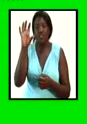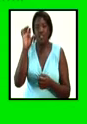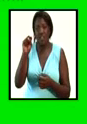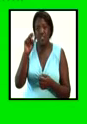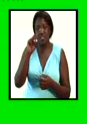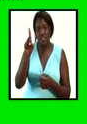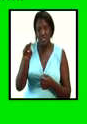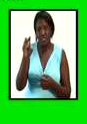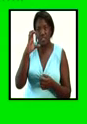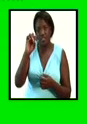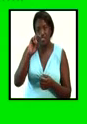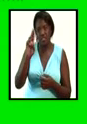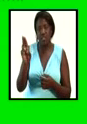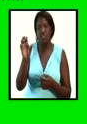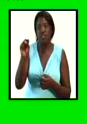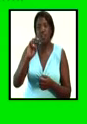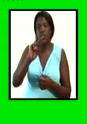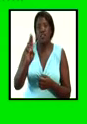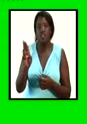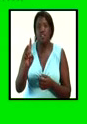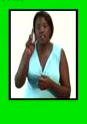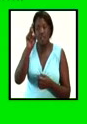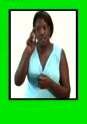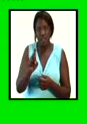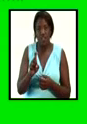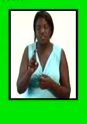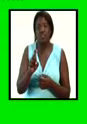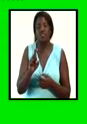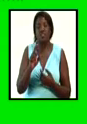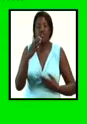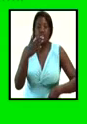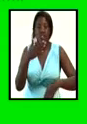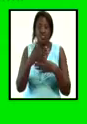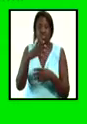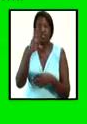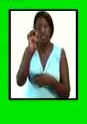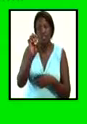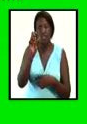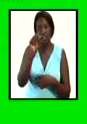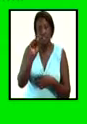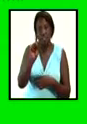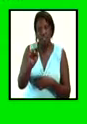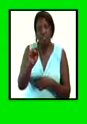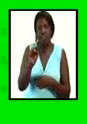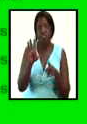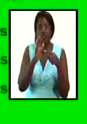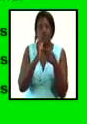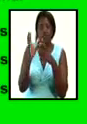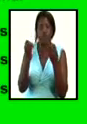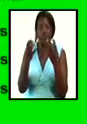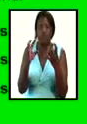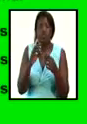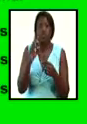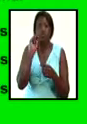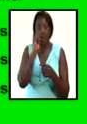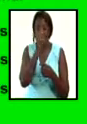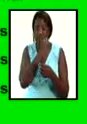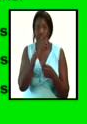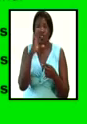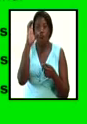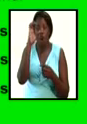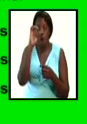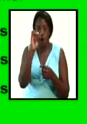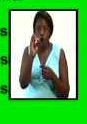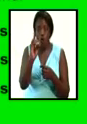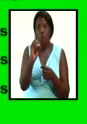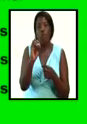Z, CH, SH, and X get ES in the plural form. Nouns ending in O,